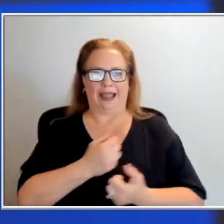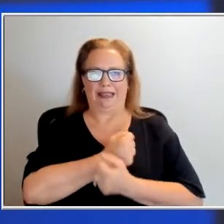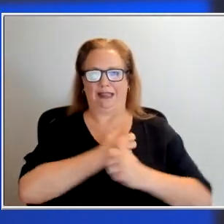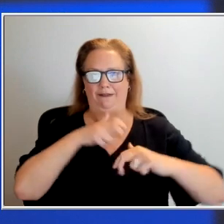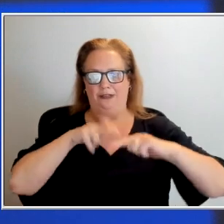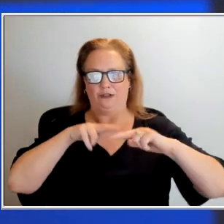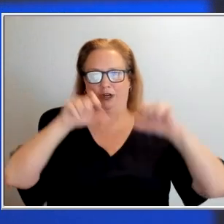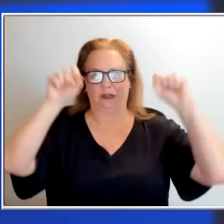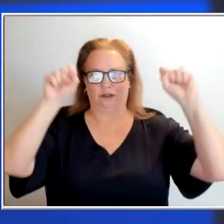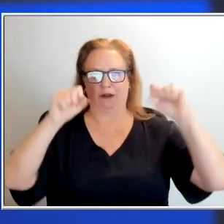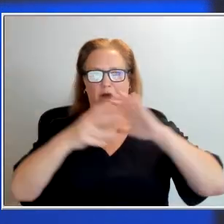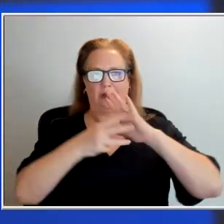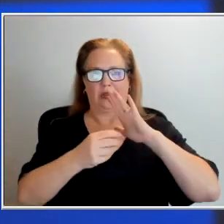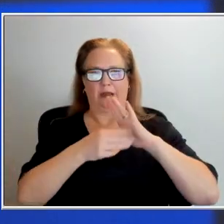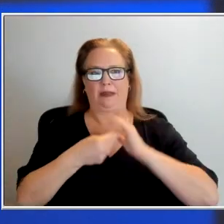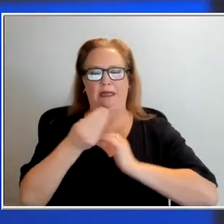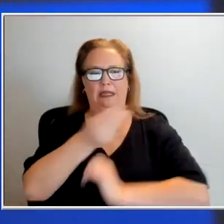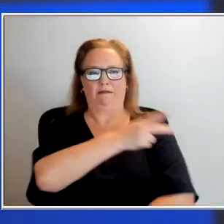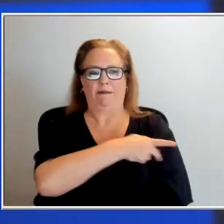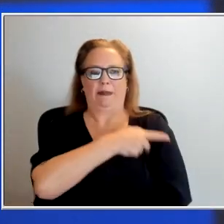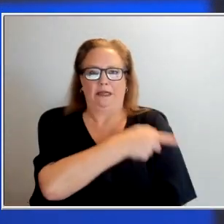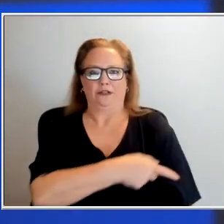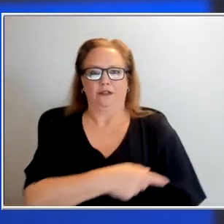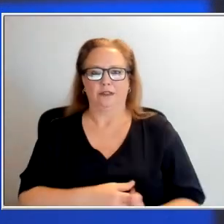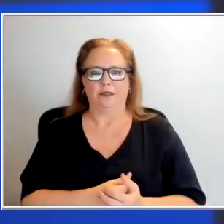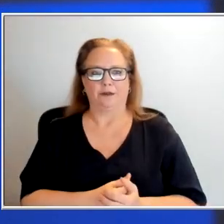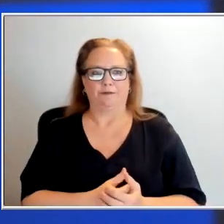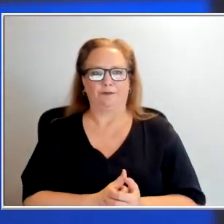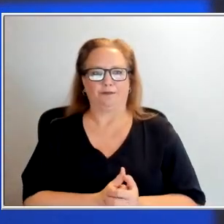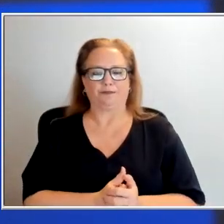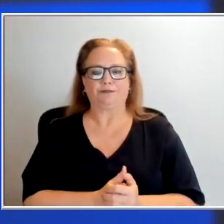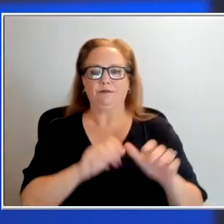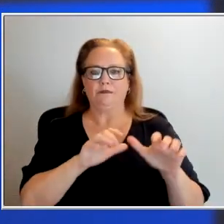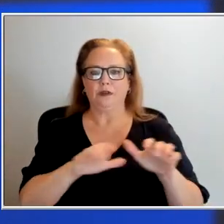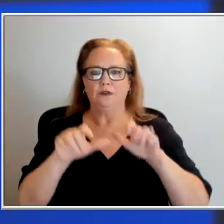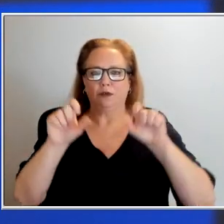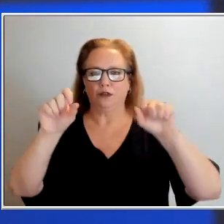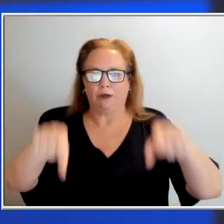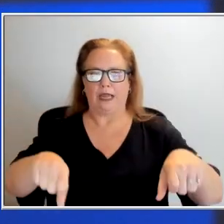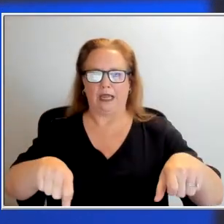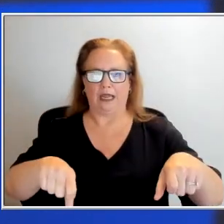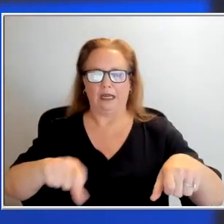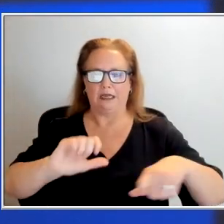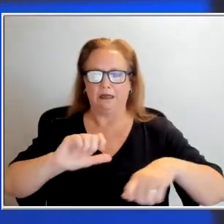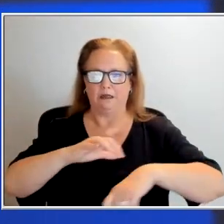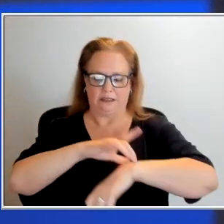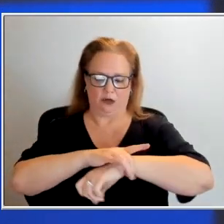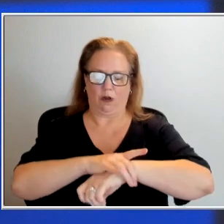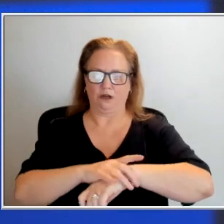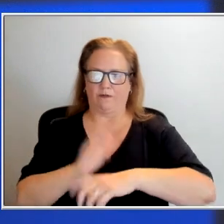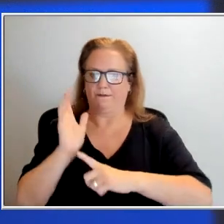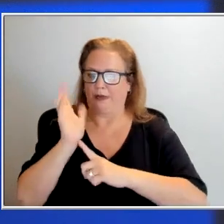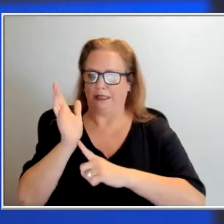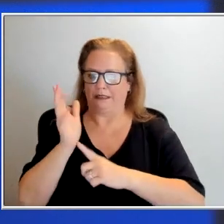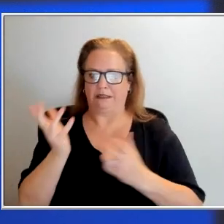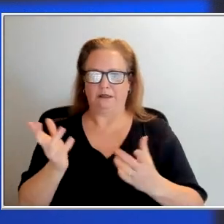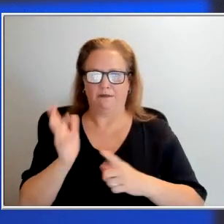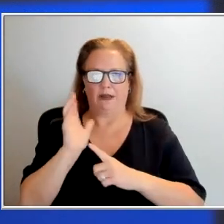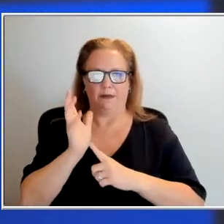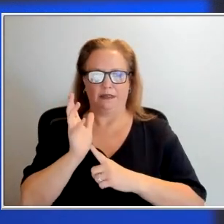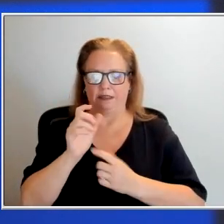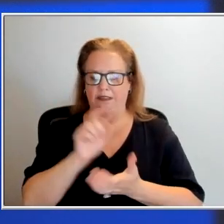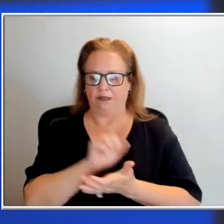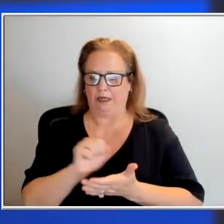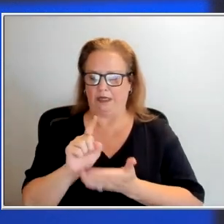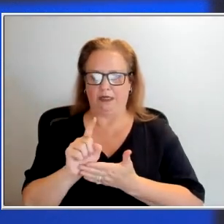love a copy to give patients. So do what you can. Set your watch for 5 minutes. Do 5 minutes a day this week. Next week,